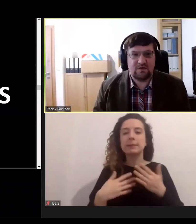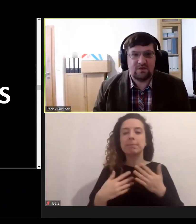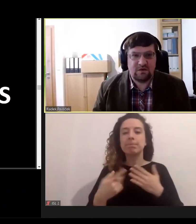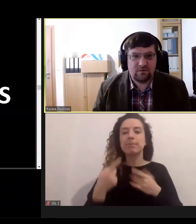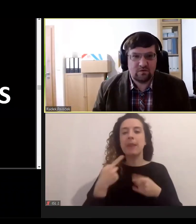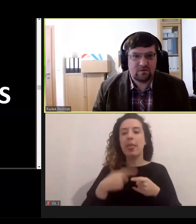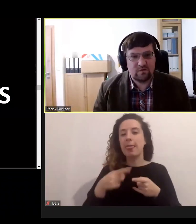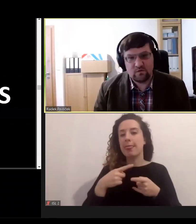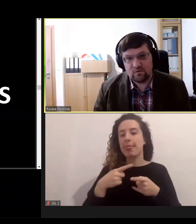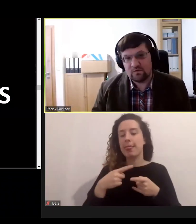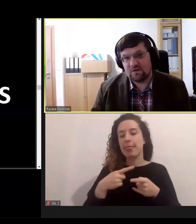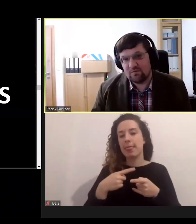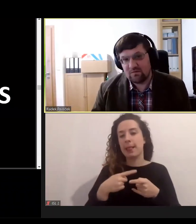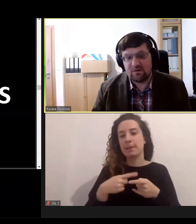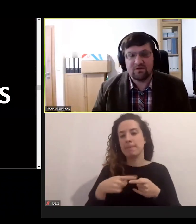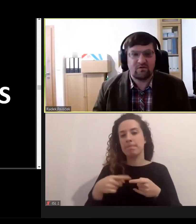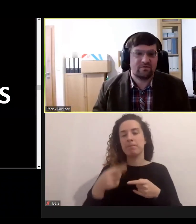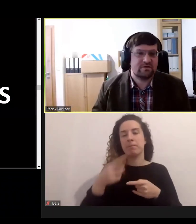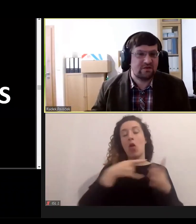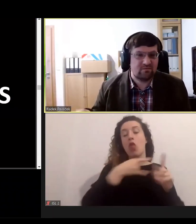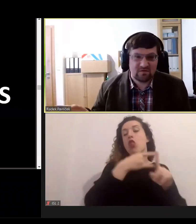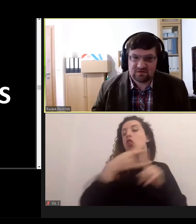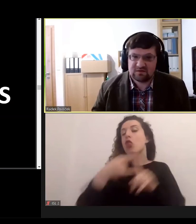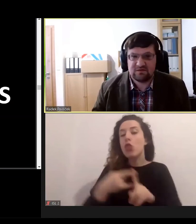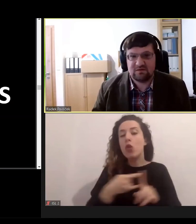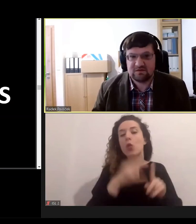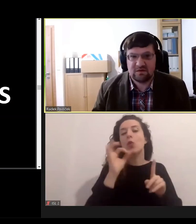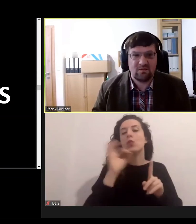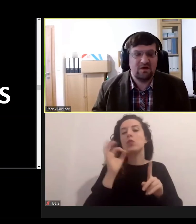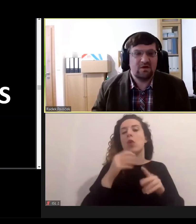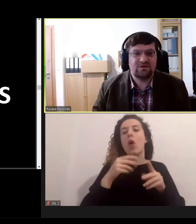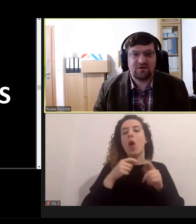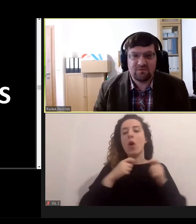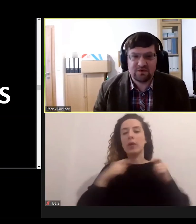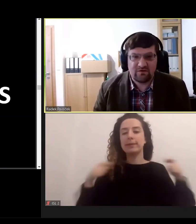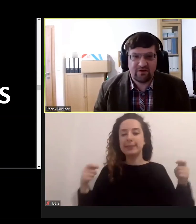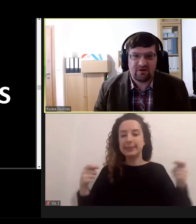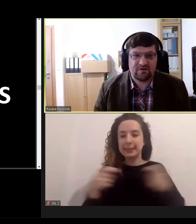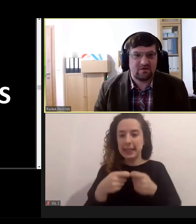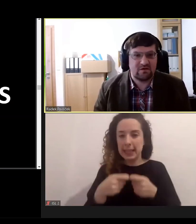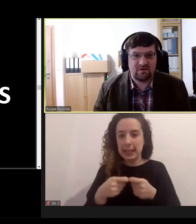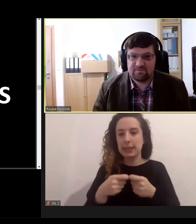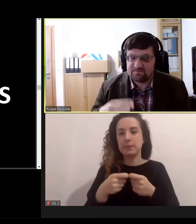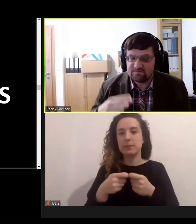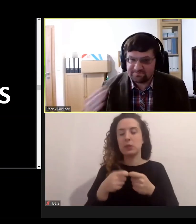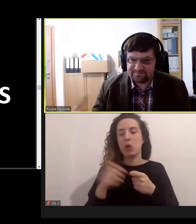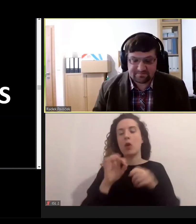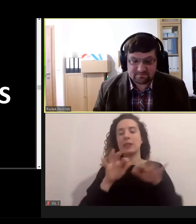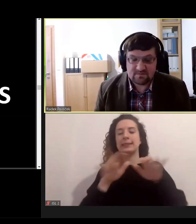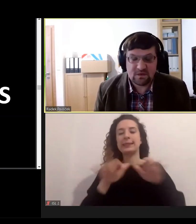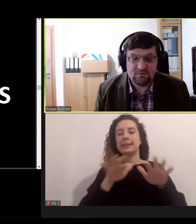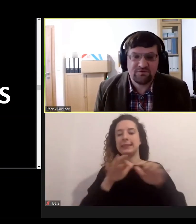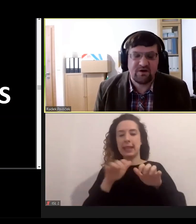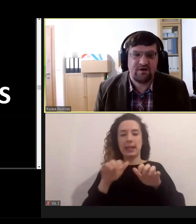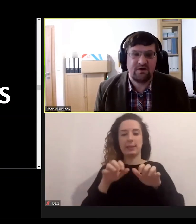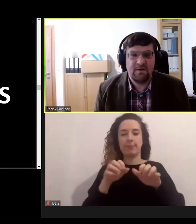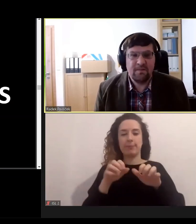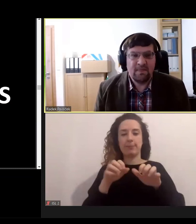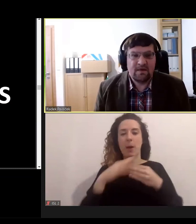of course, there were many changes from the established fixed order. And as you remember, this